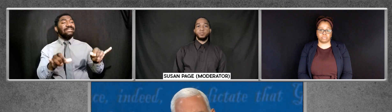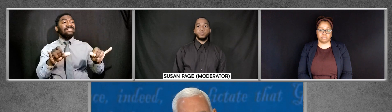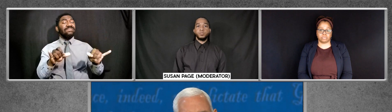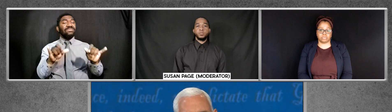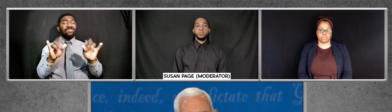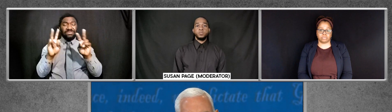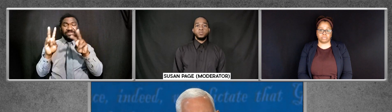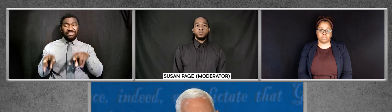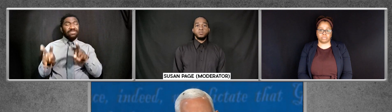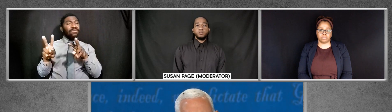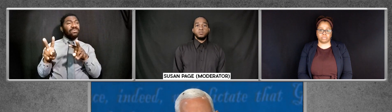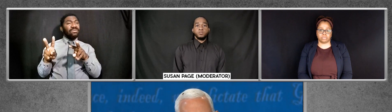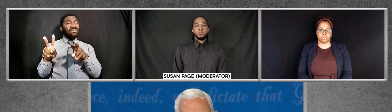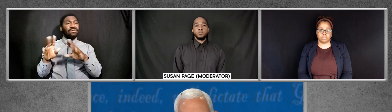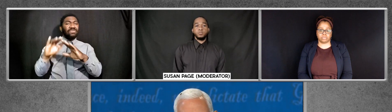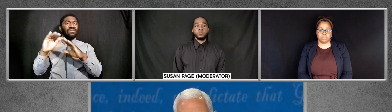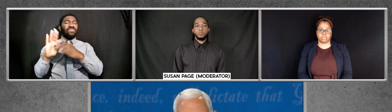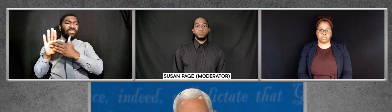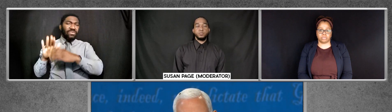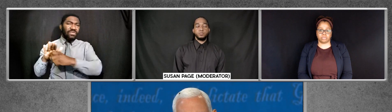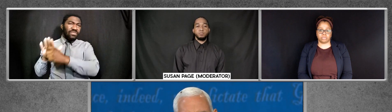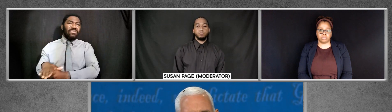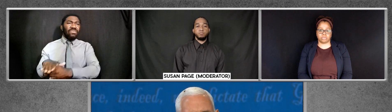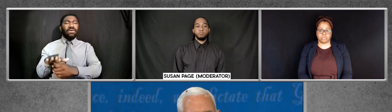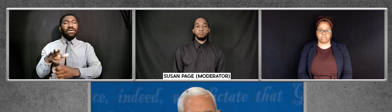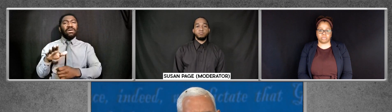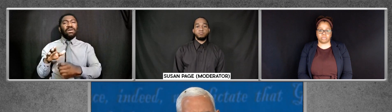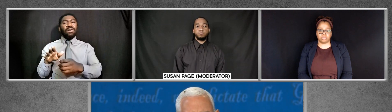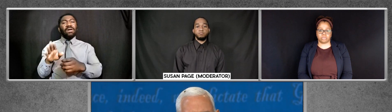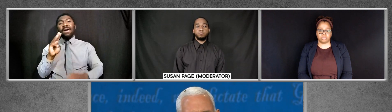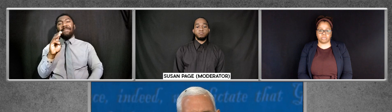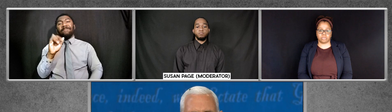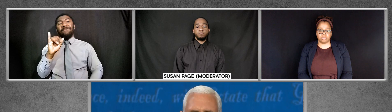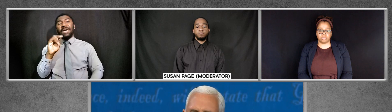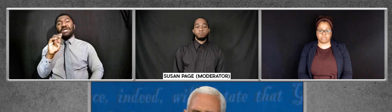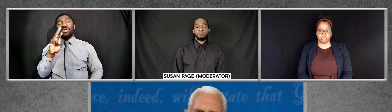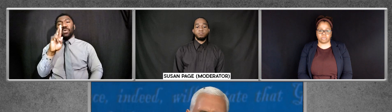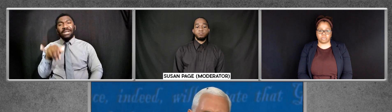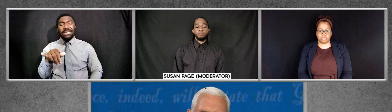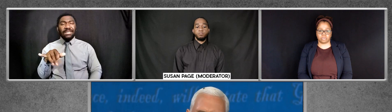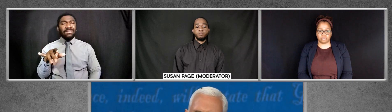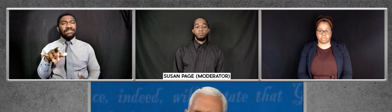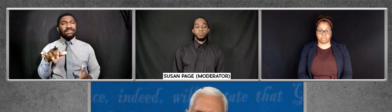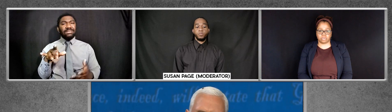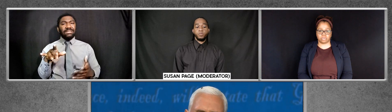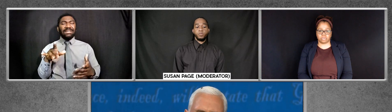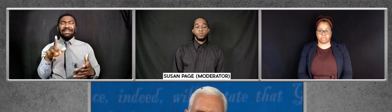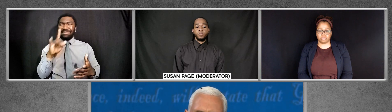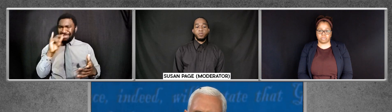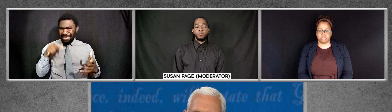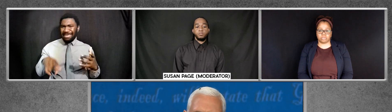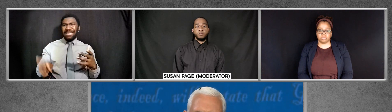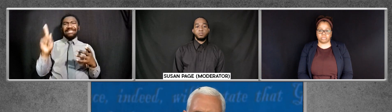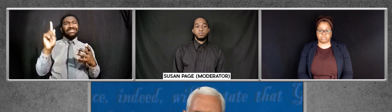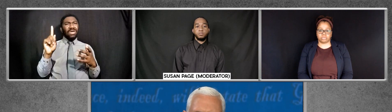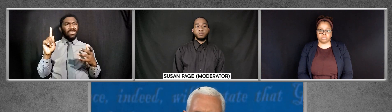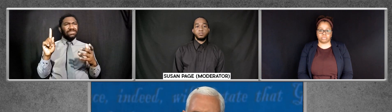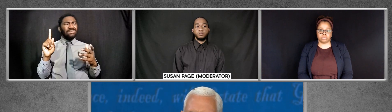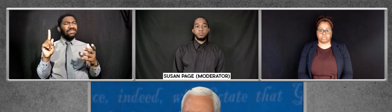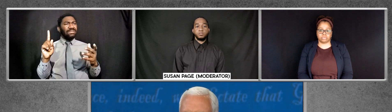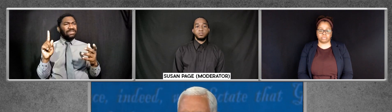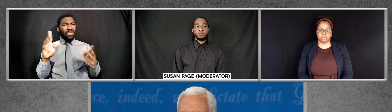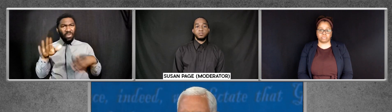is a great insult to the men and women who serve in law enforcement. And I want everyone to know who puts on the uniform of law